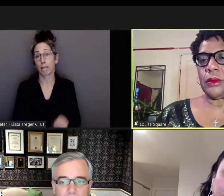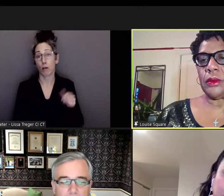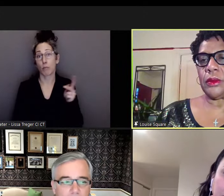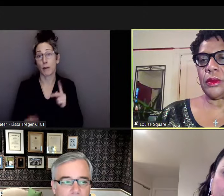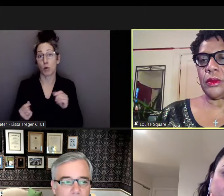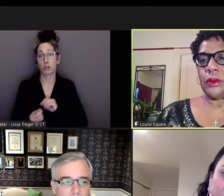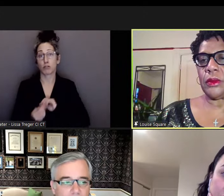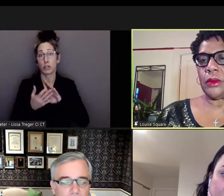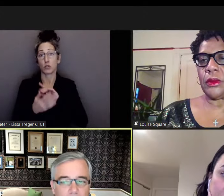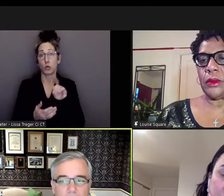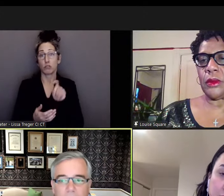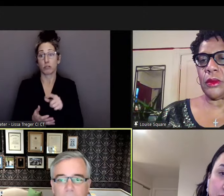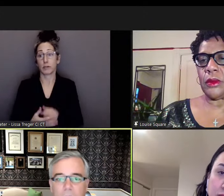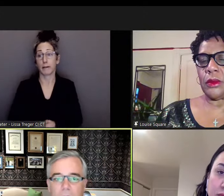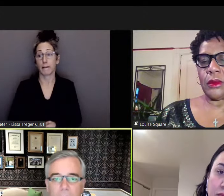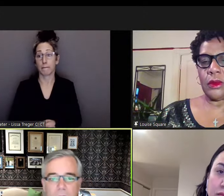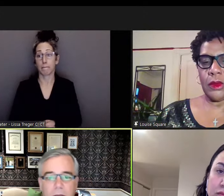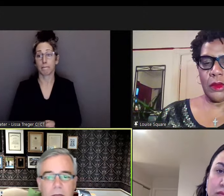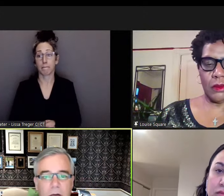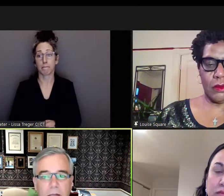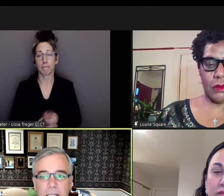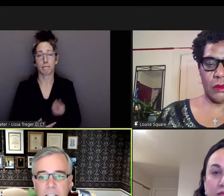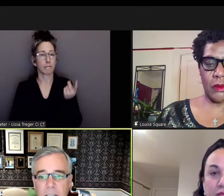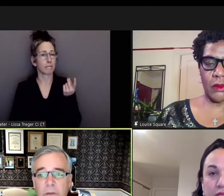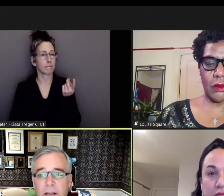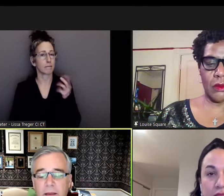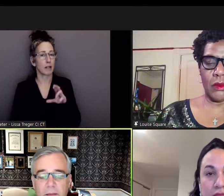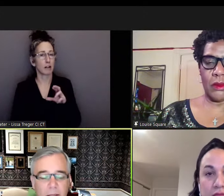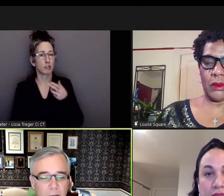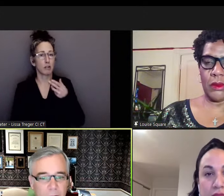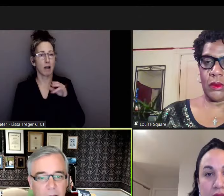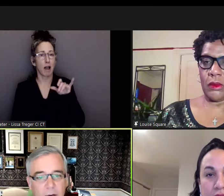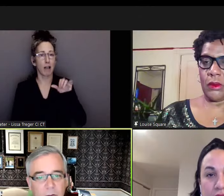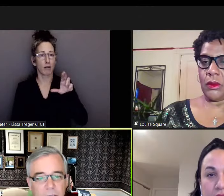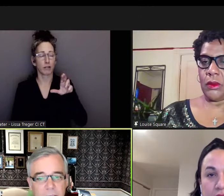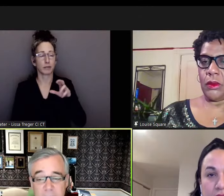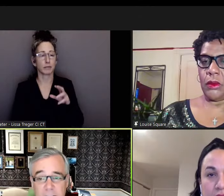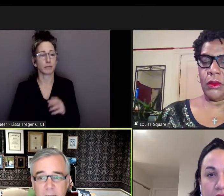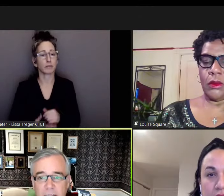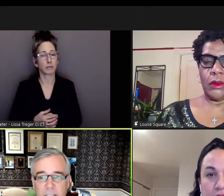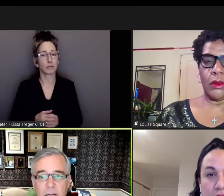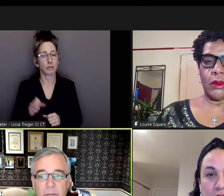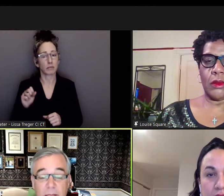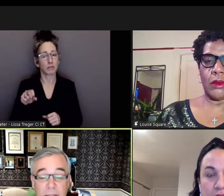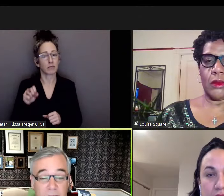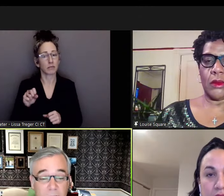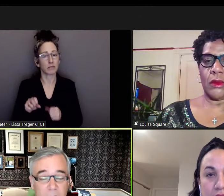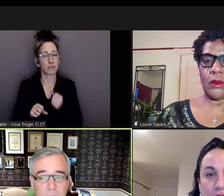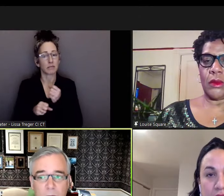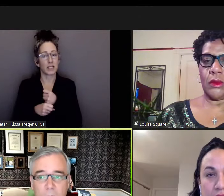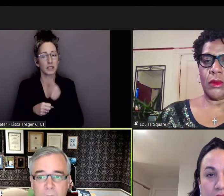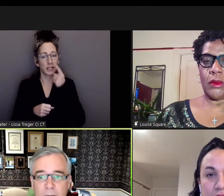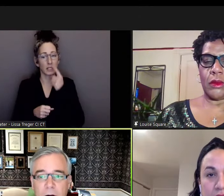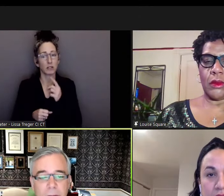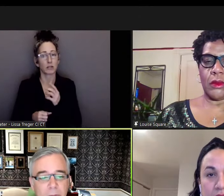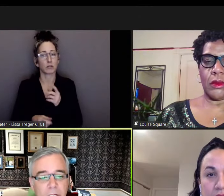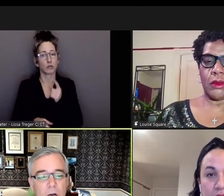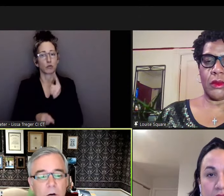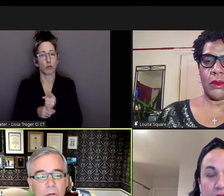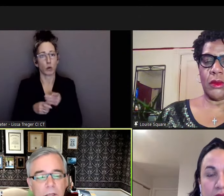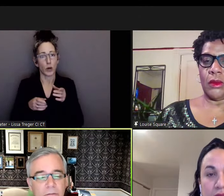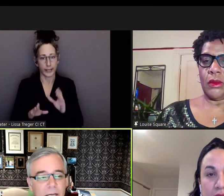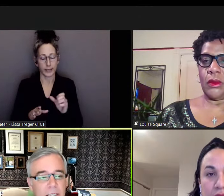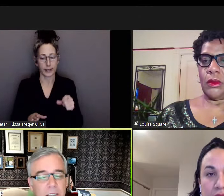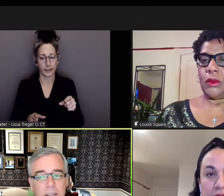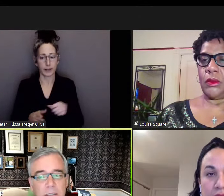on? Yeah, I'll add just a little bit. I think what Takesha said makes a lot. It definitely is the right way to go. I mean, we